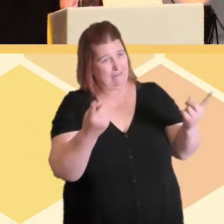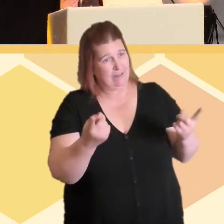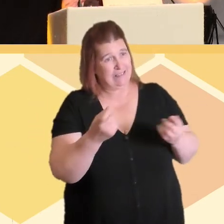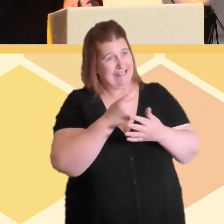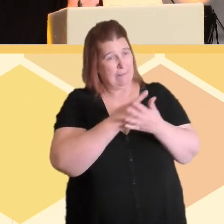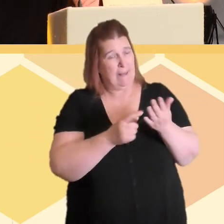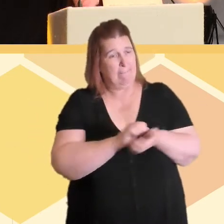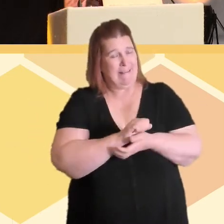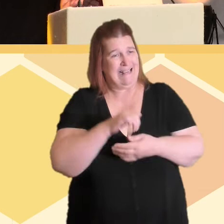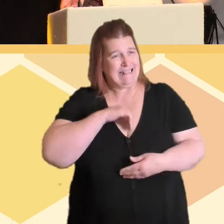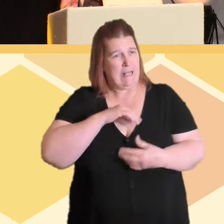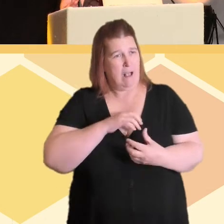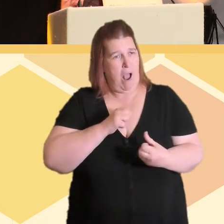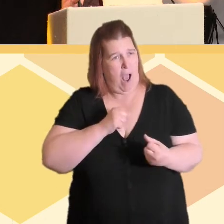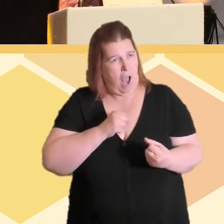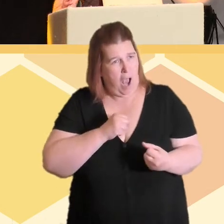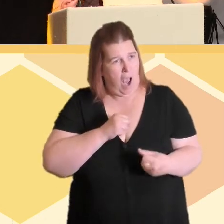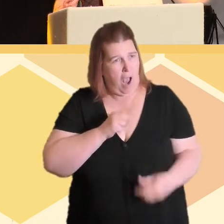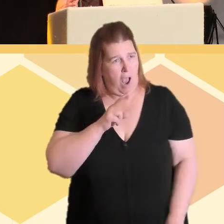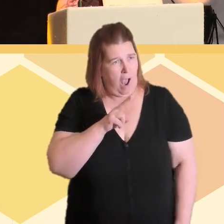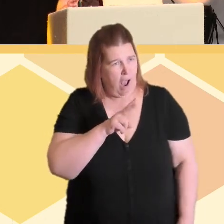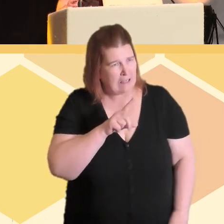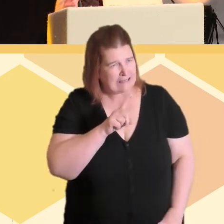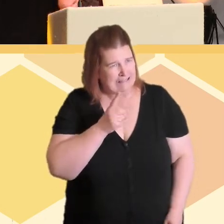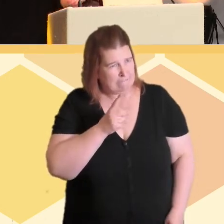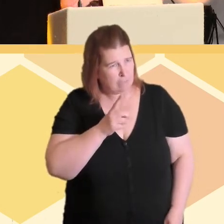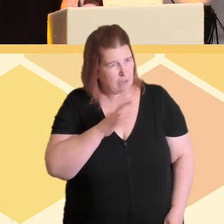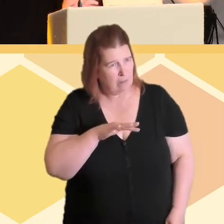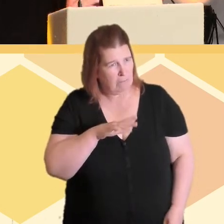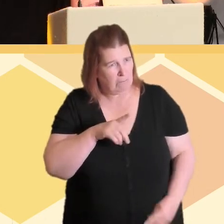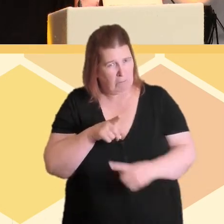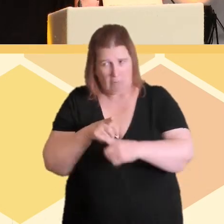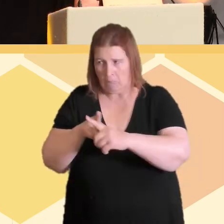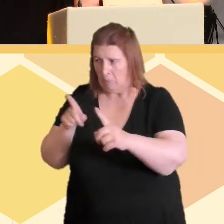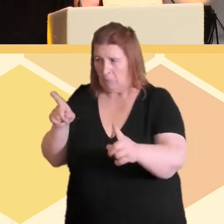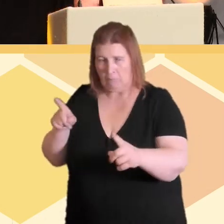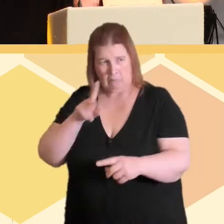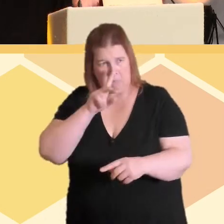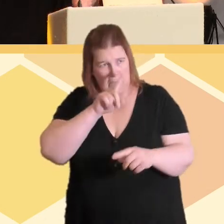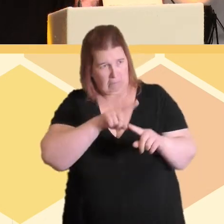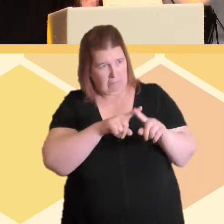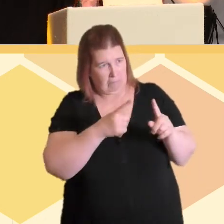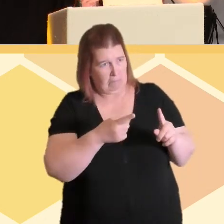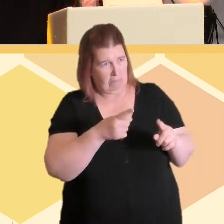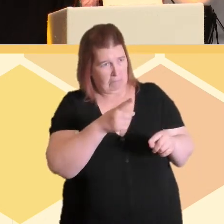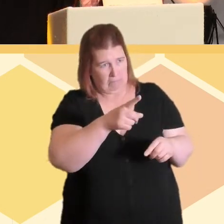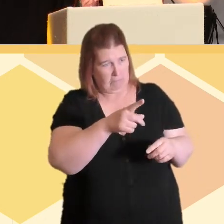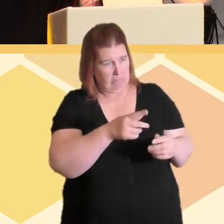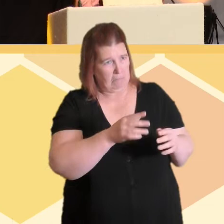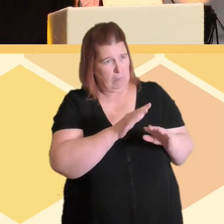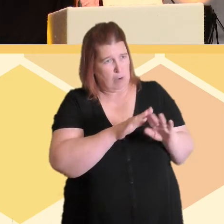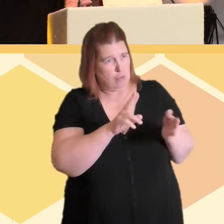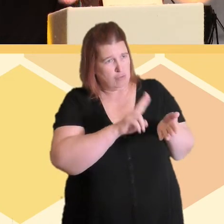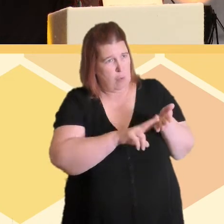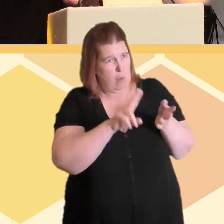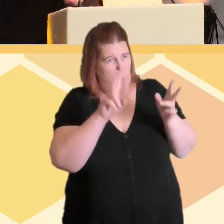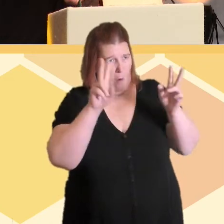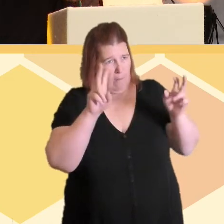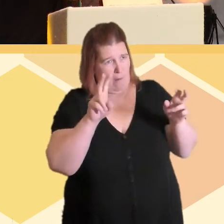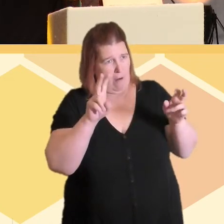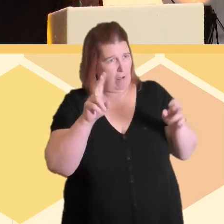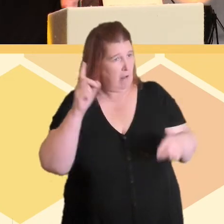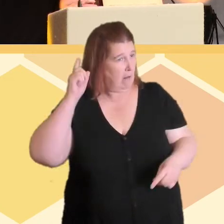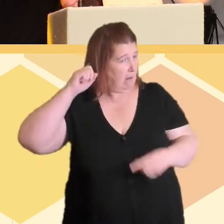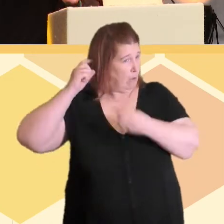creates a tension. We all tend to stare at a bodily difference we've not seen before simply because it's something that is usually a subconscious